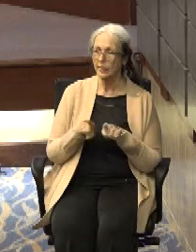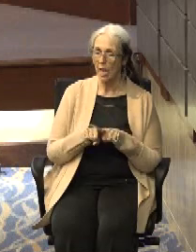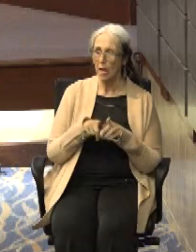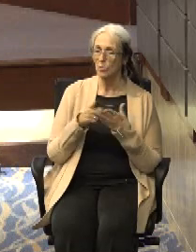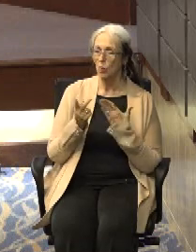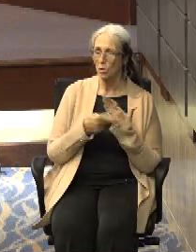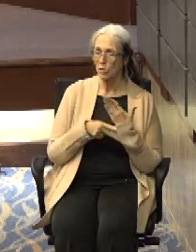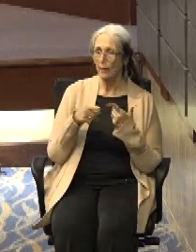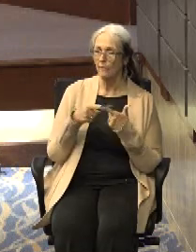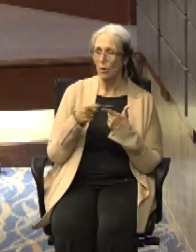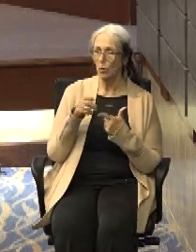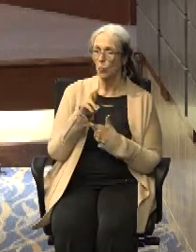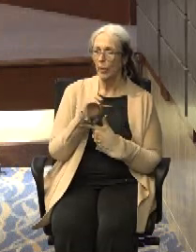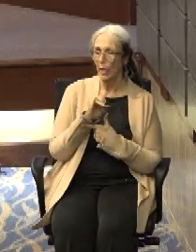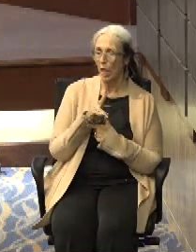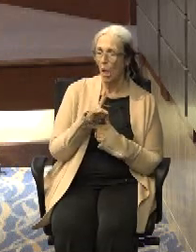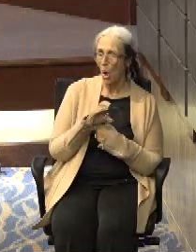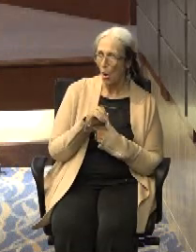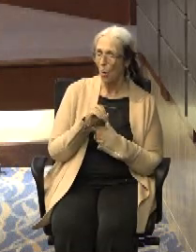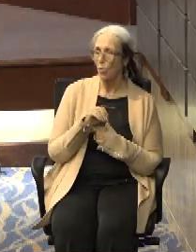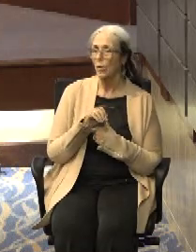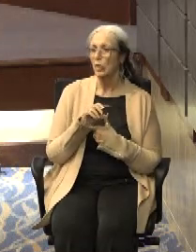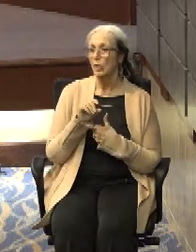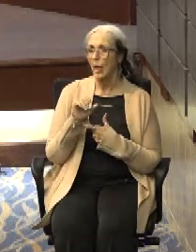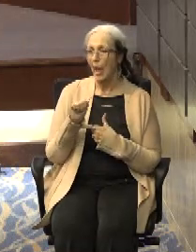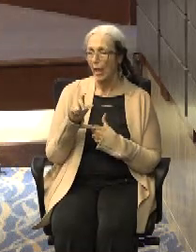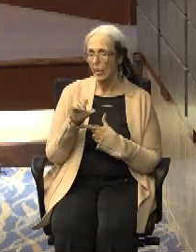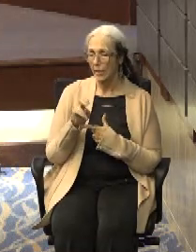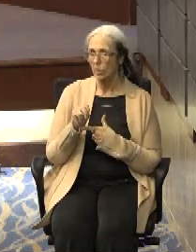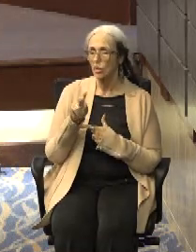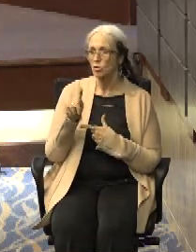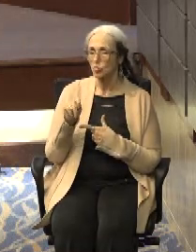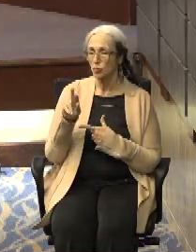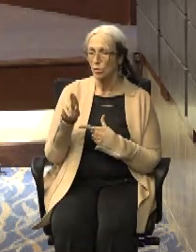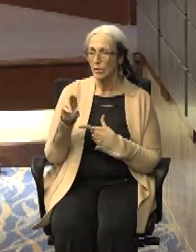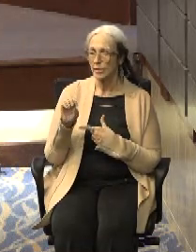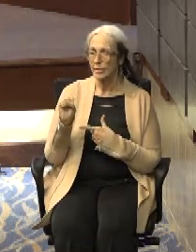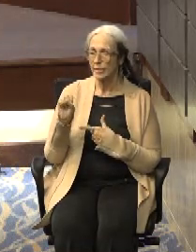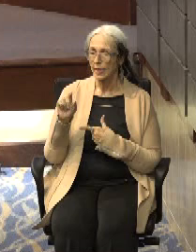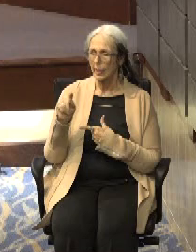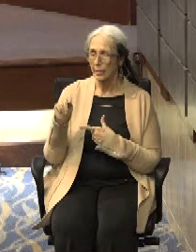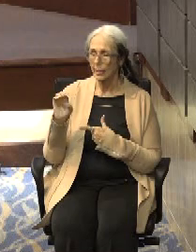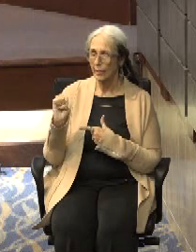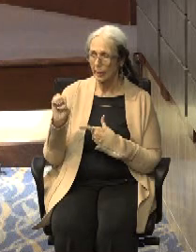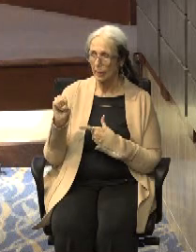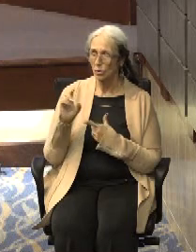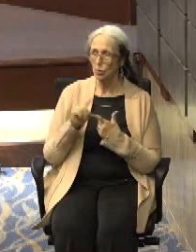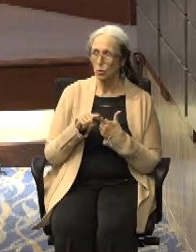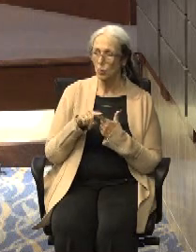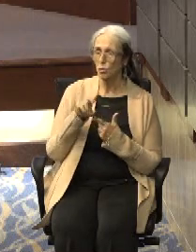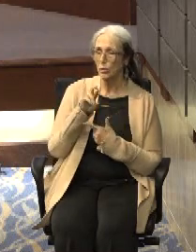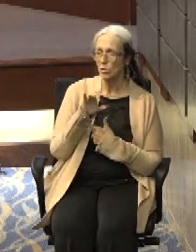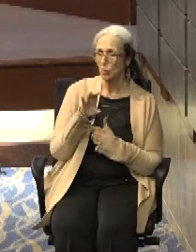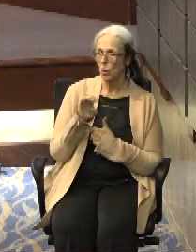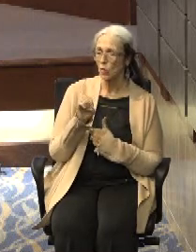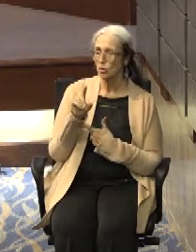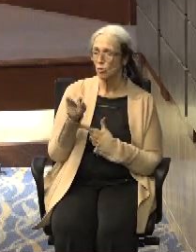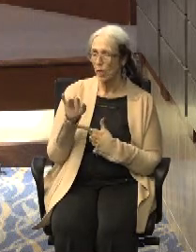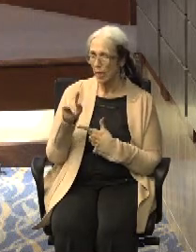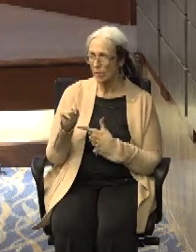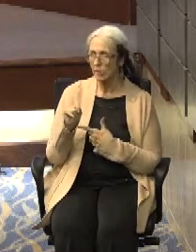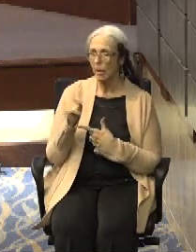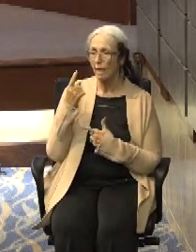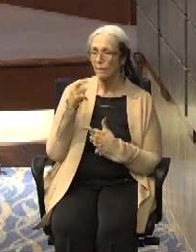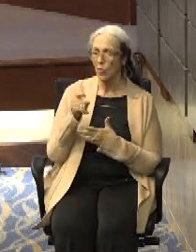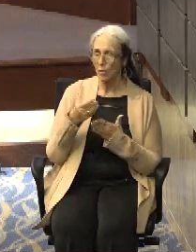from Rikiko Kubo Allen, trustee, to the Revocable Resource Trust for just compensation